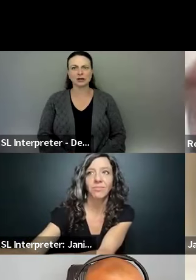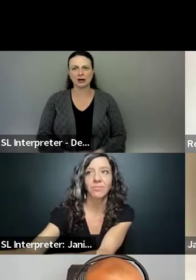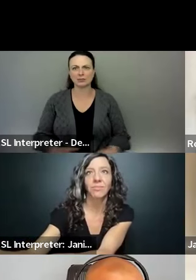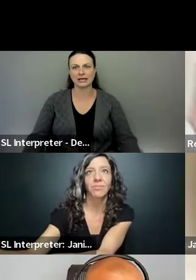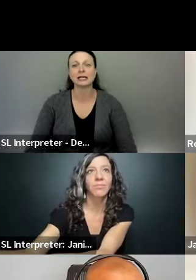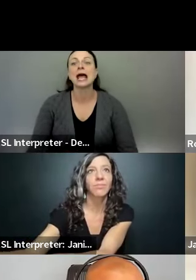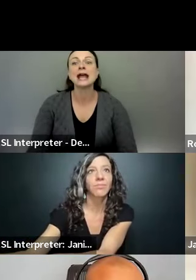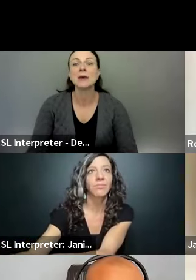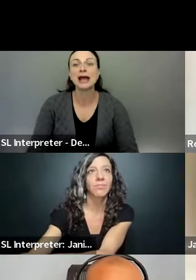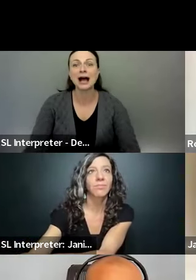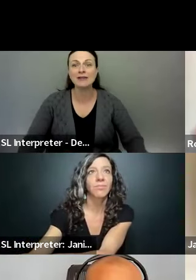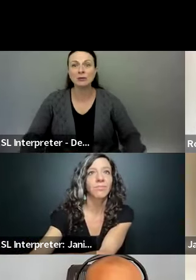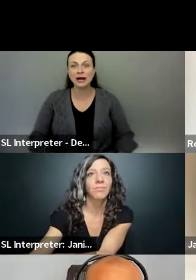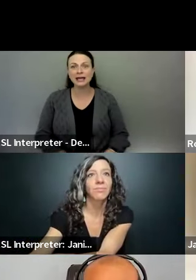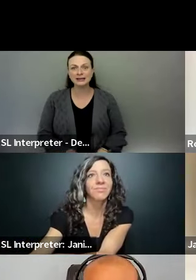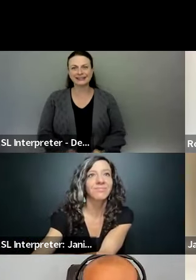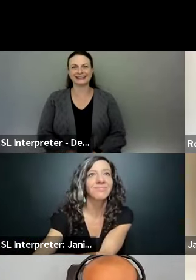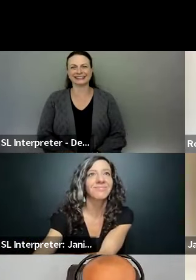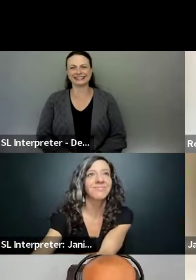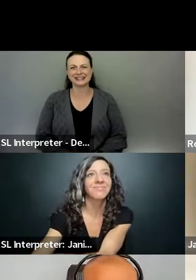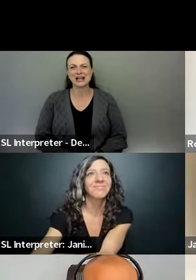They're making it very complicated. Anyway, hi everybody.